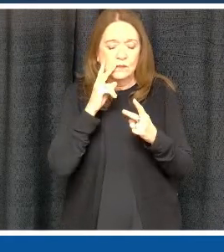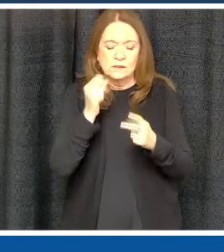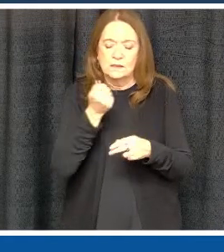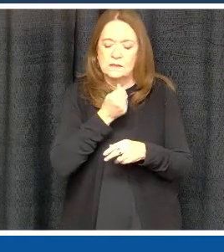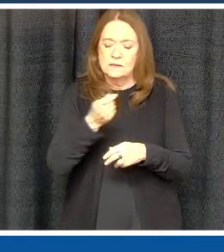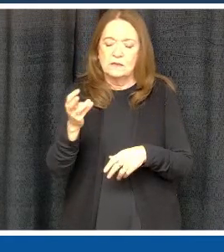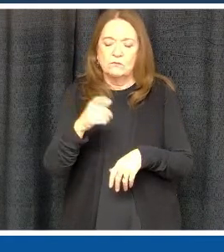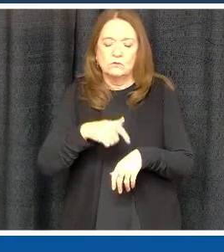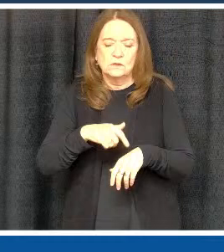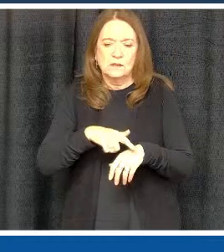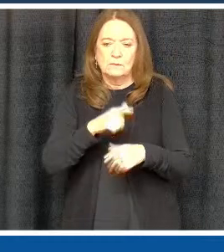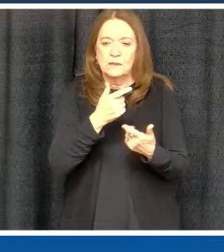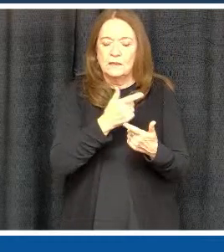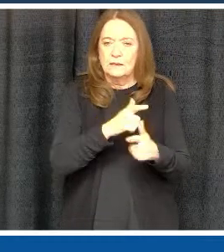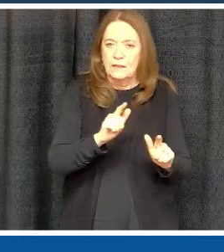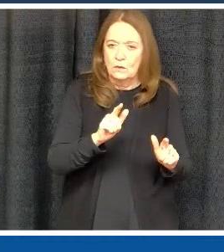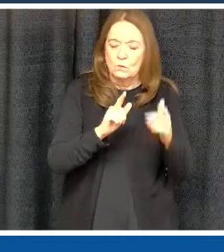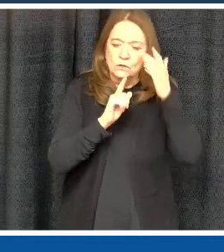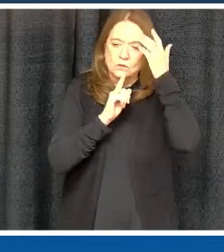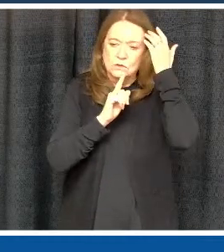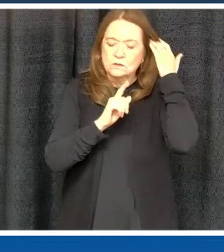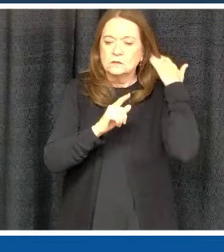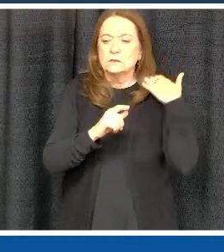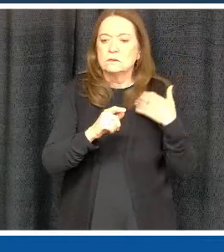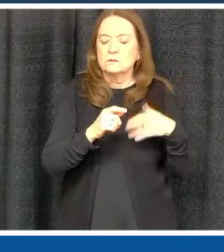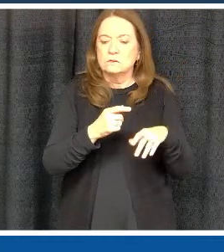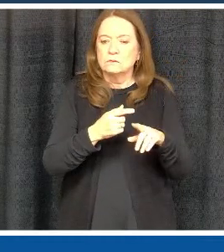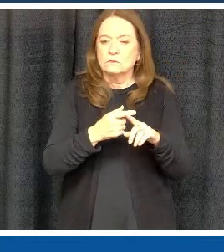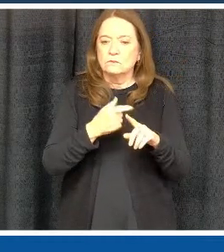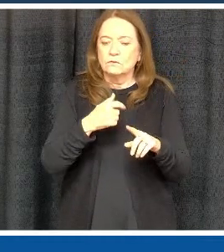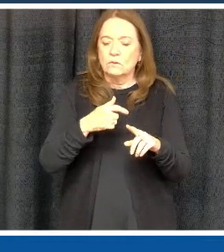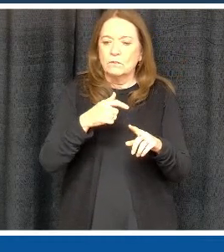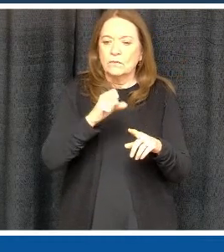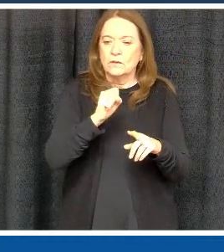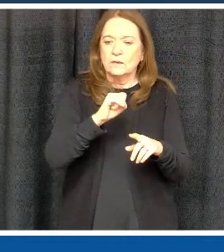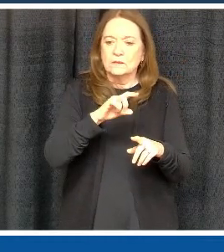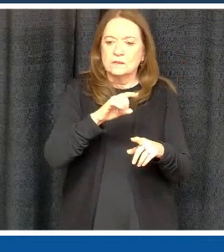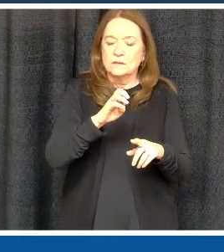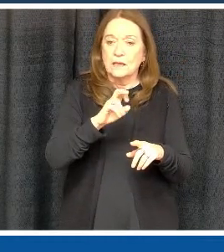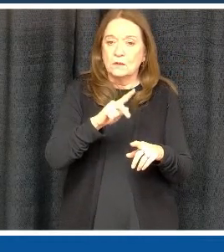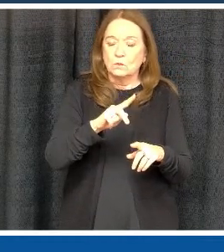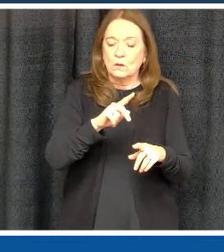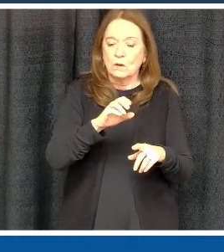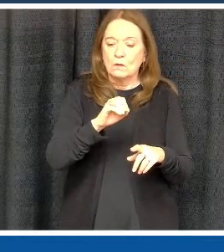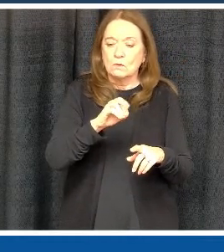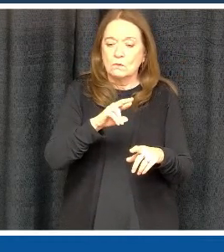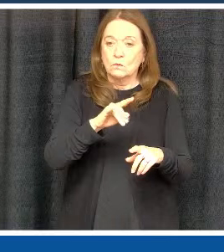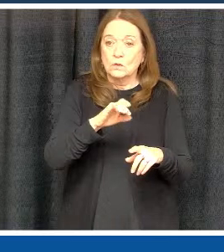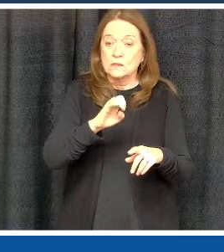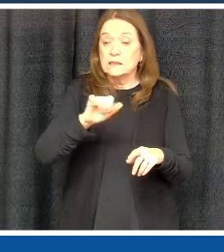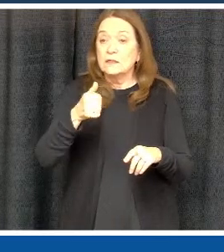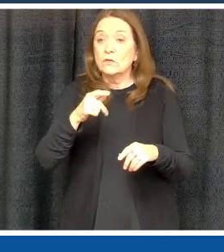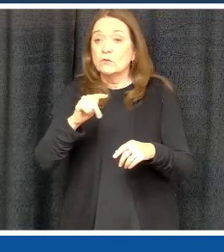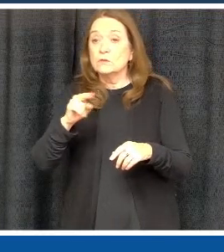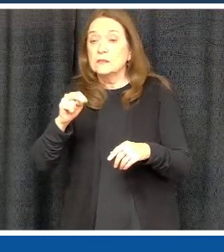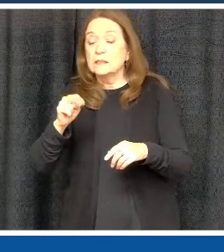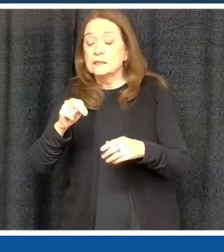times. Language is from established sidewalk ordinances in other Tennessee cities, as well as from